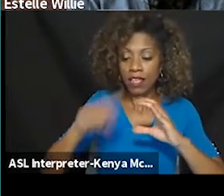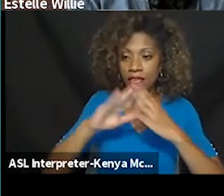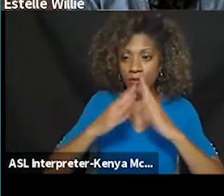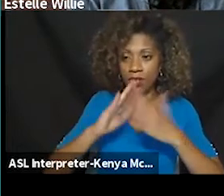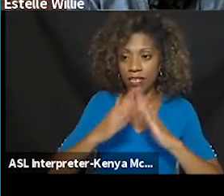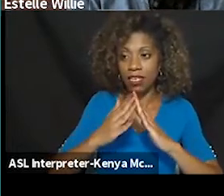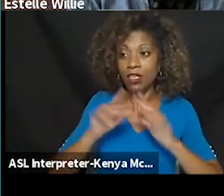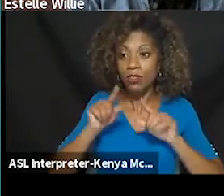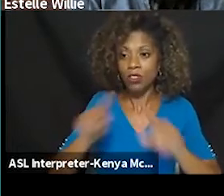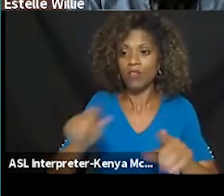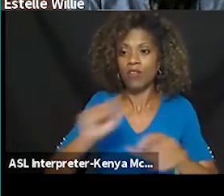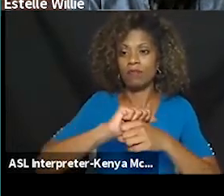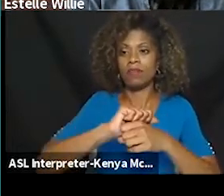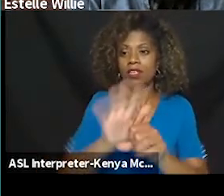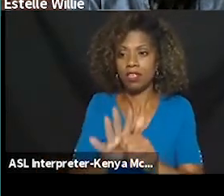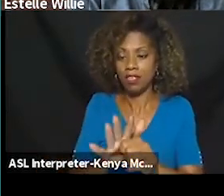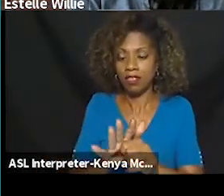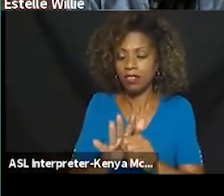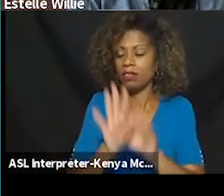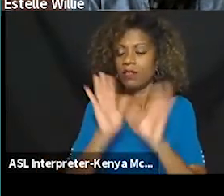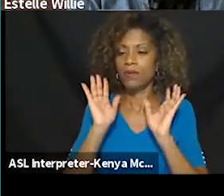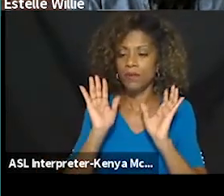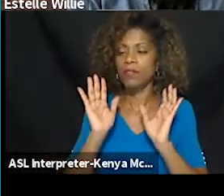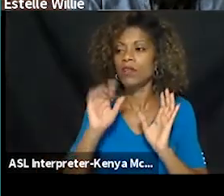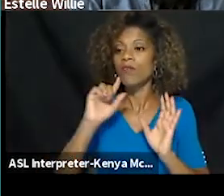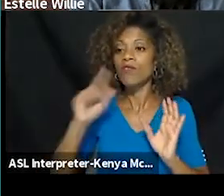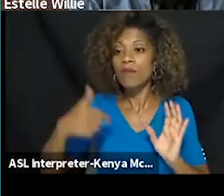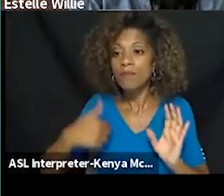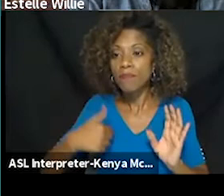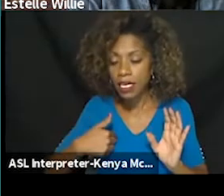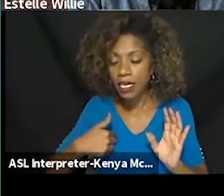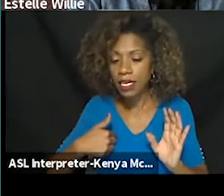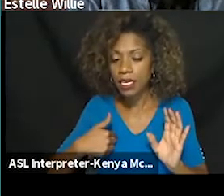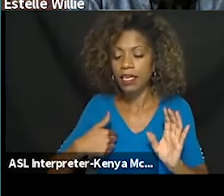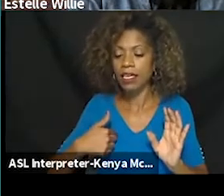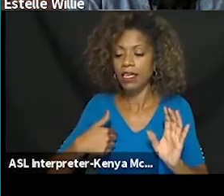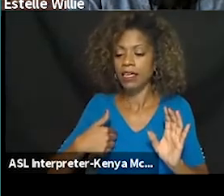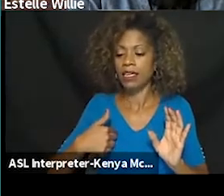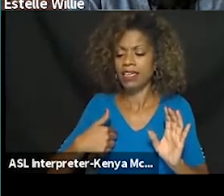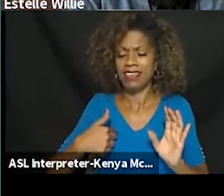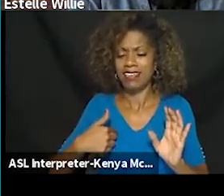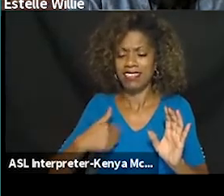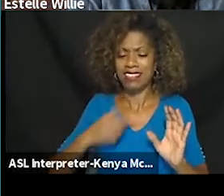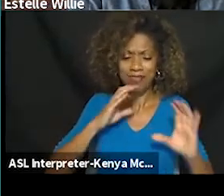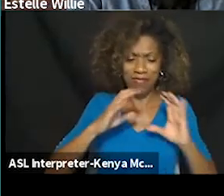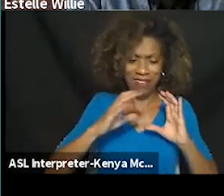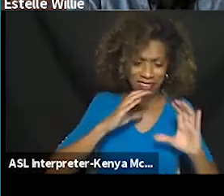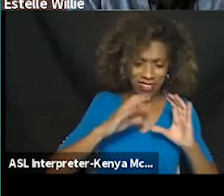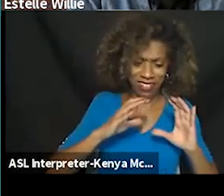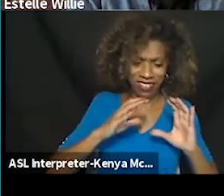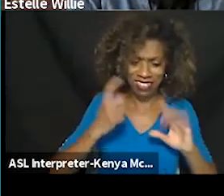me, communications is so intrinsically linked to the success of an